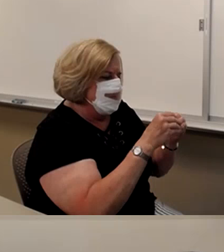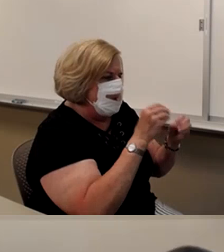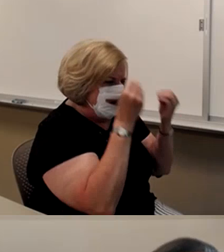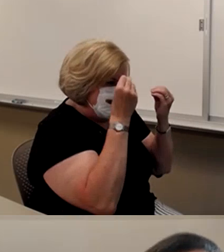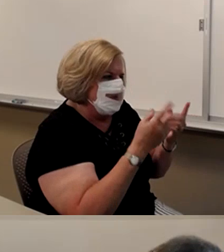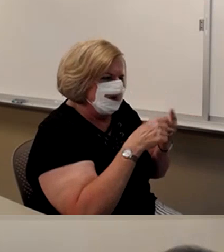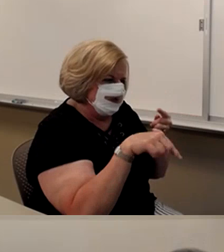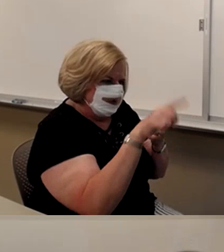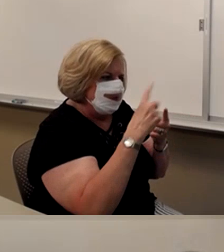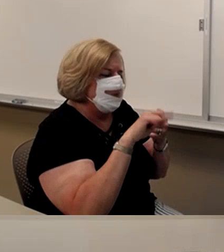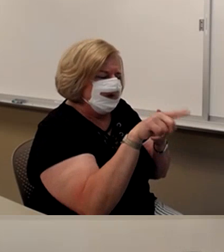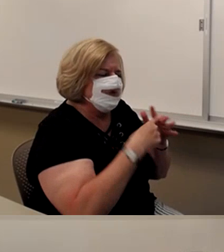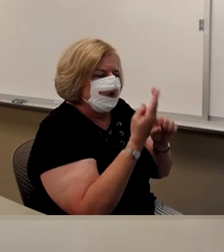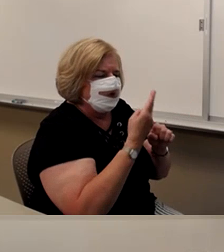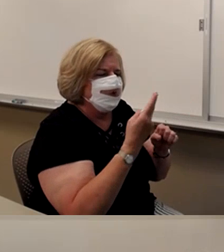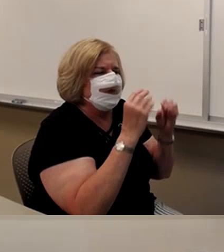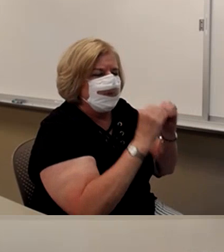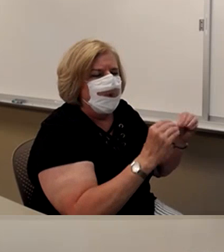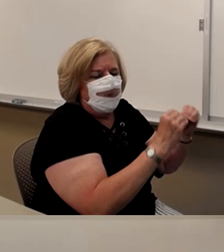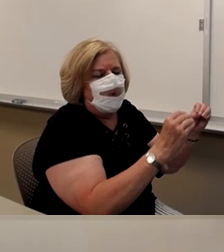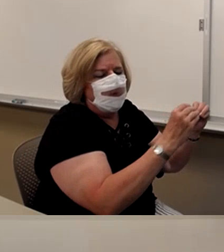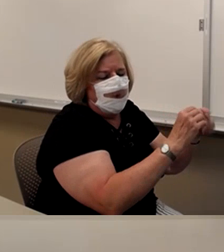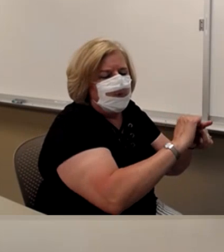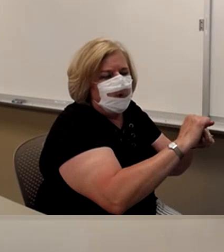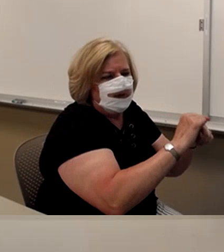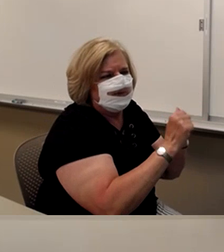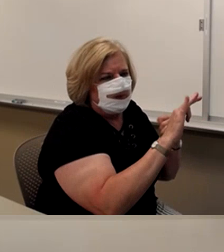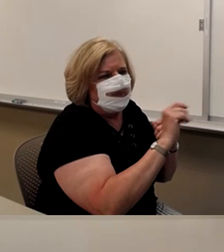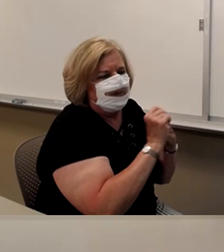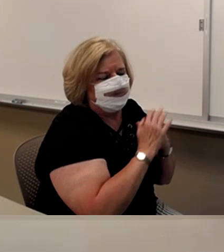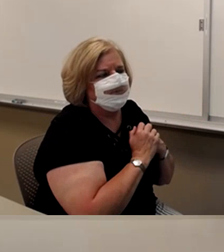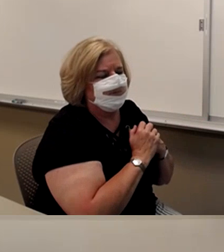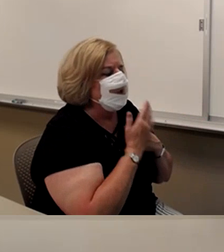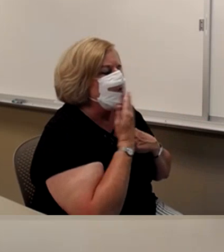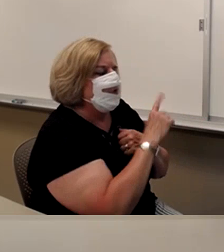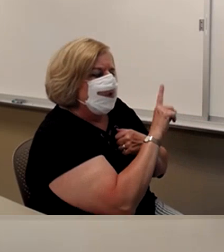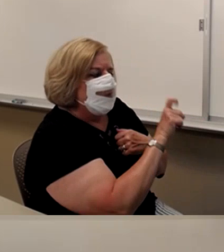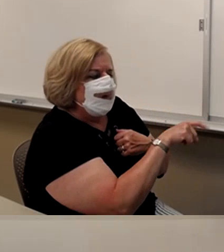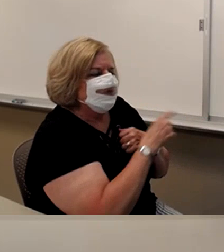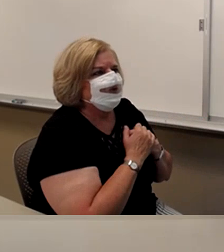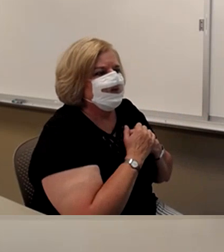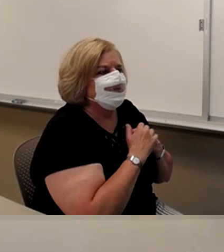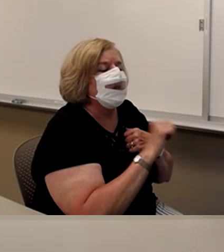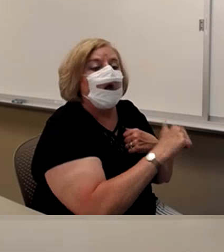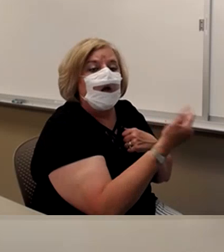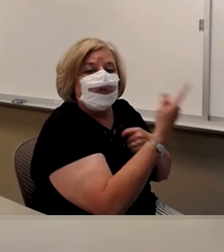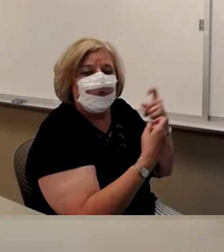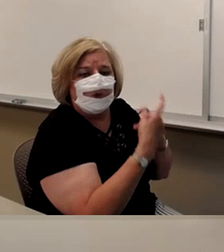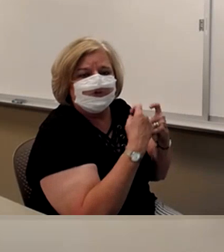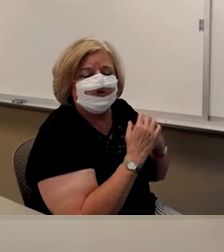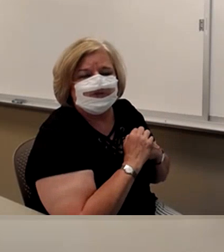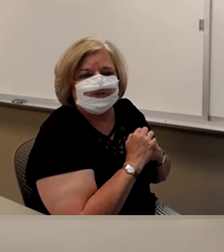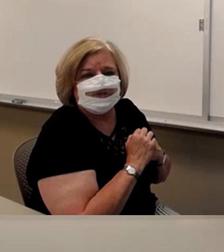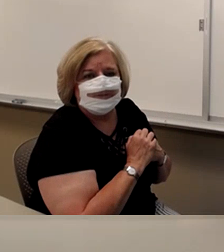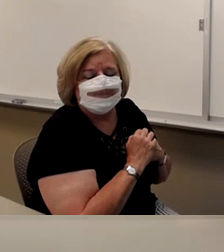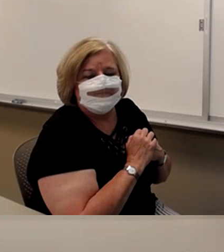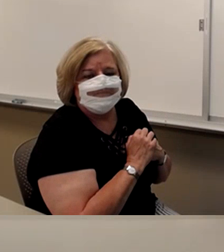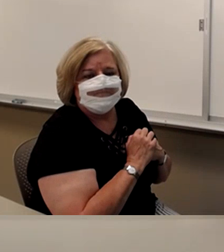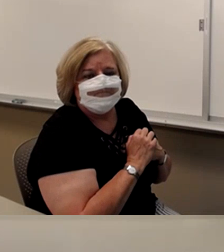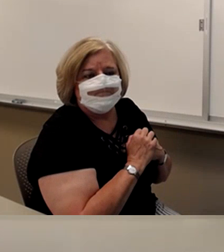to use this a little bit more with it. Great question. Are there other questions